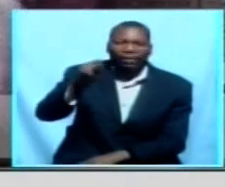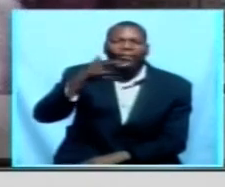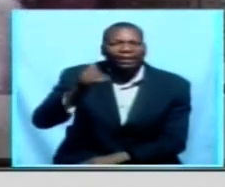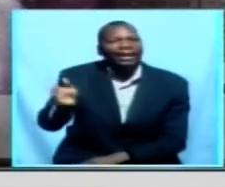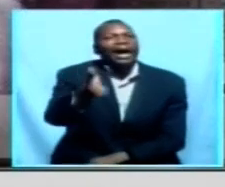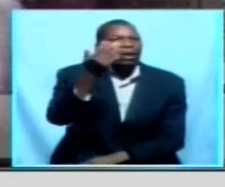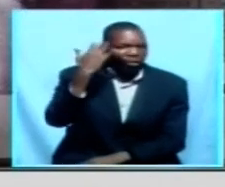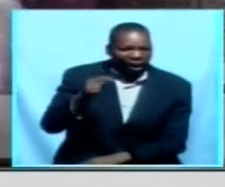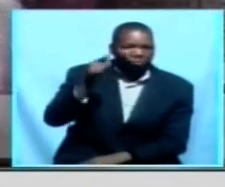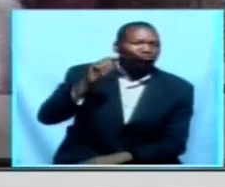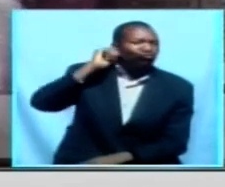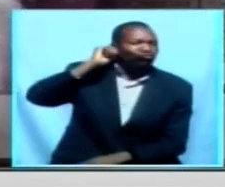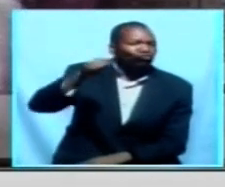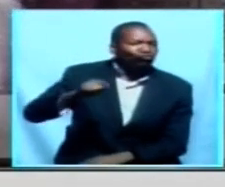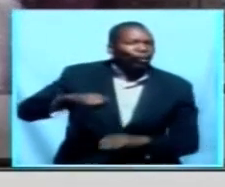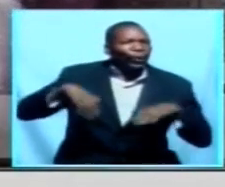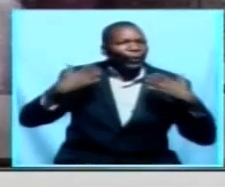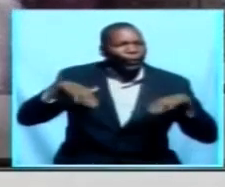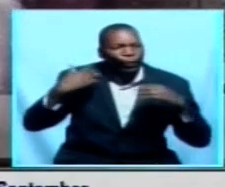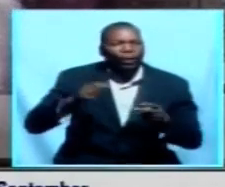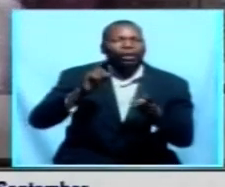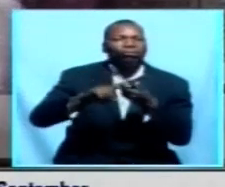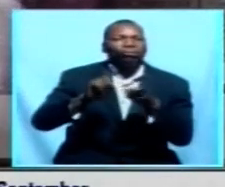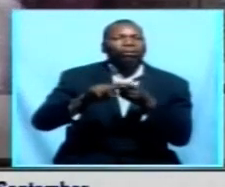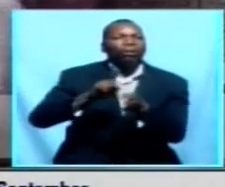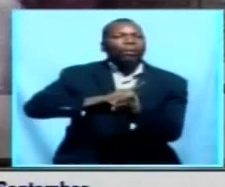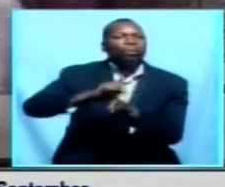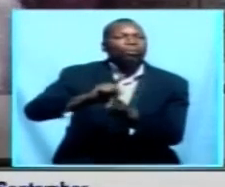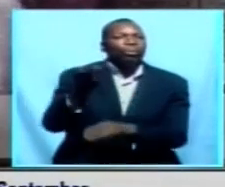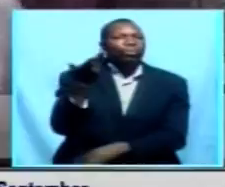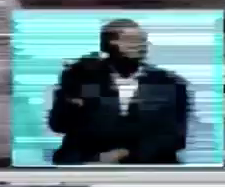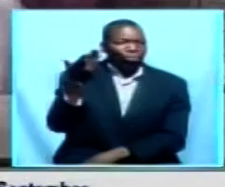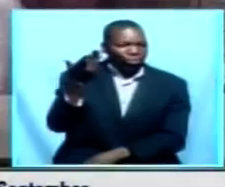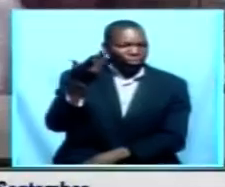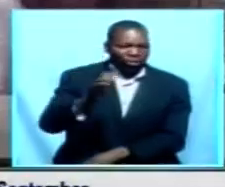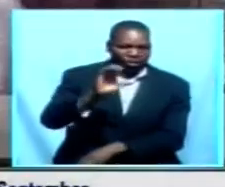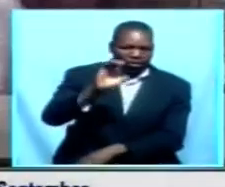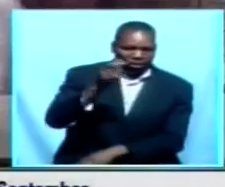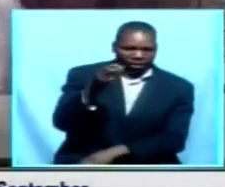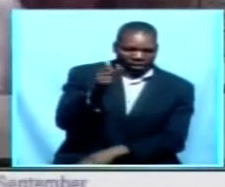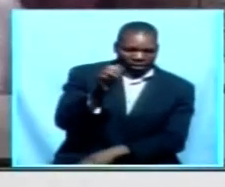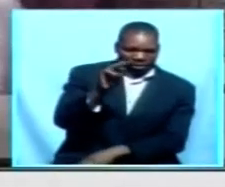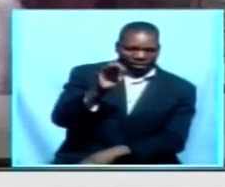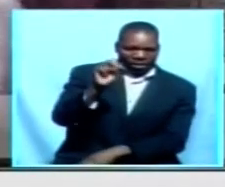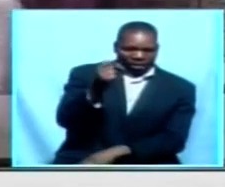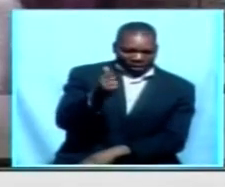allegations of gross misconduct and incompetence. Robert Chabinga has alleged that Justice Mulembe failed to recuse